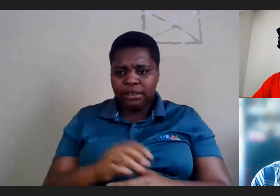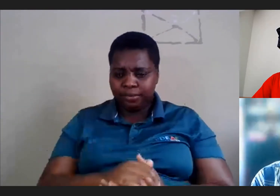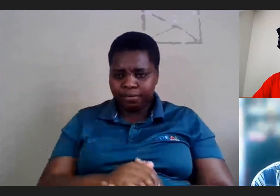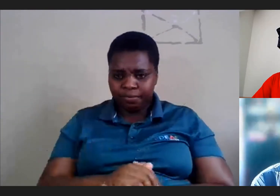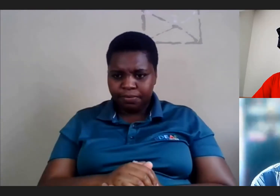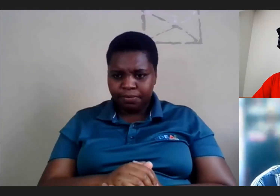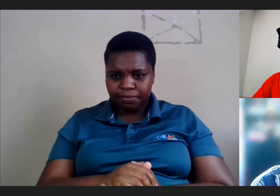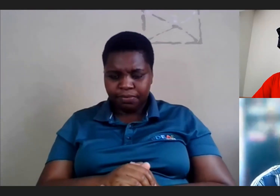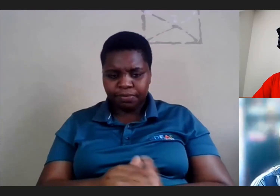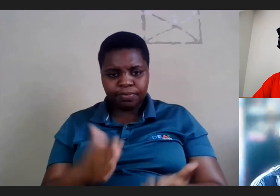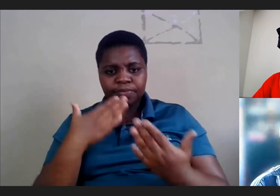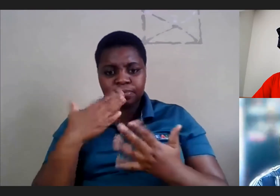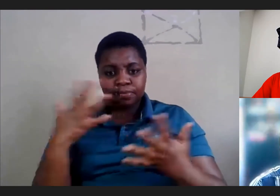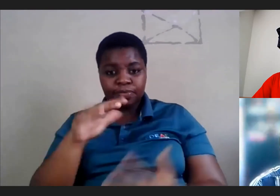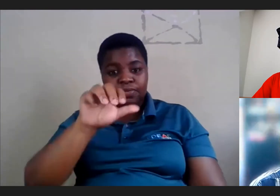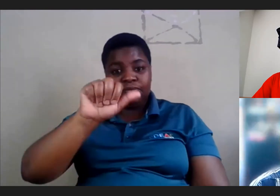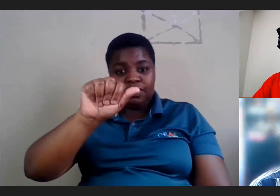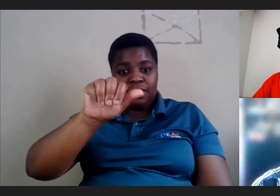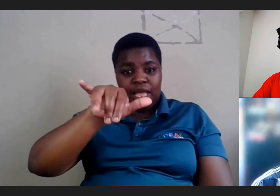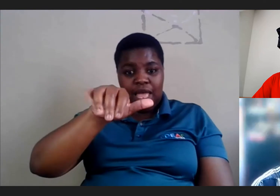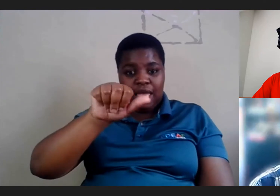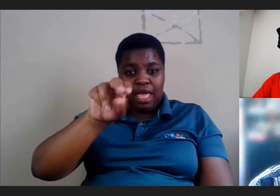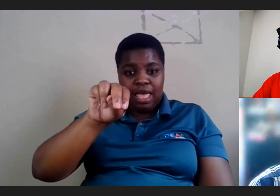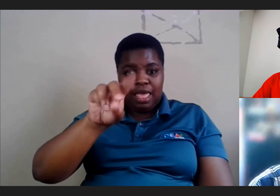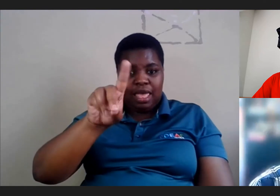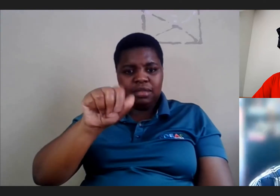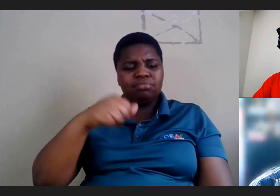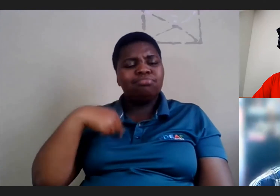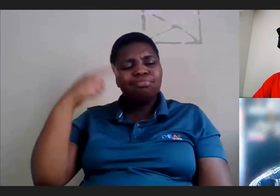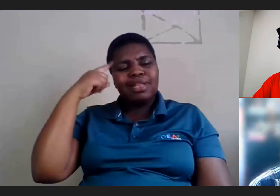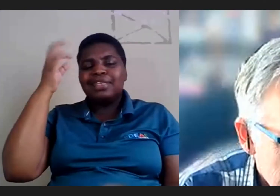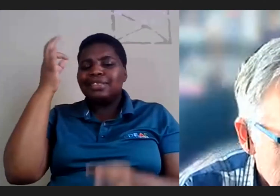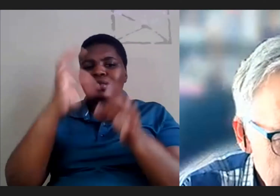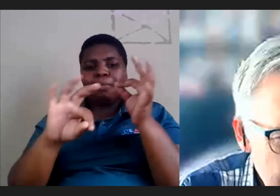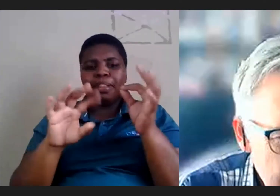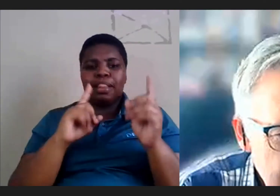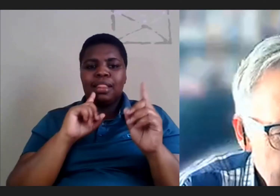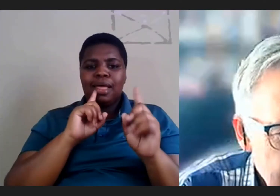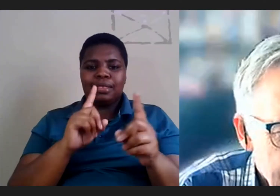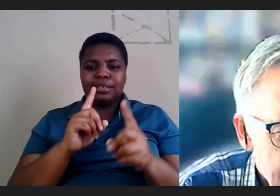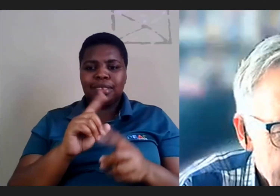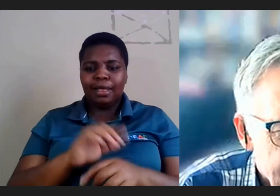Thank you, Yolanda. I think a simple answer to that would be